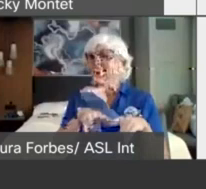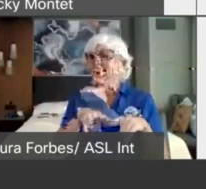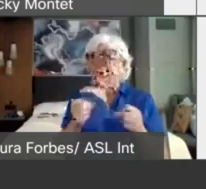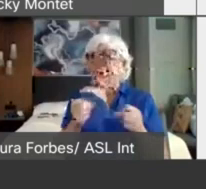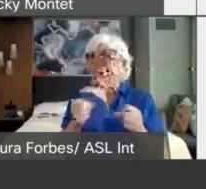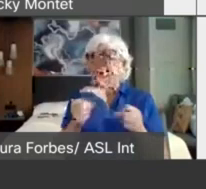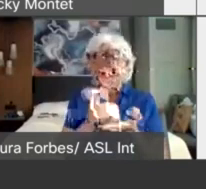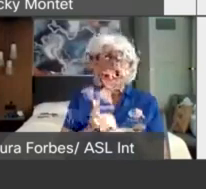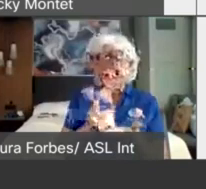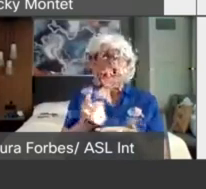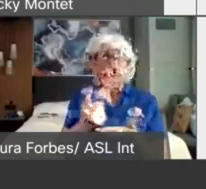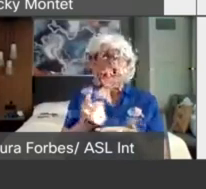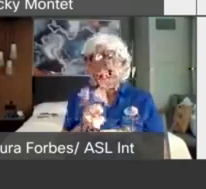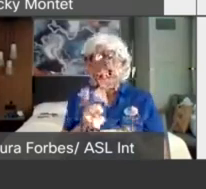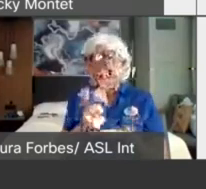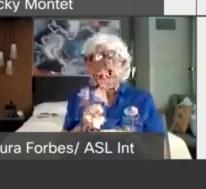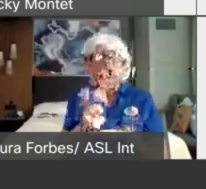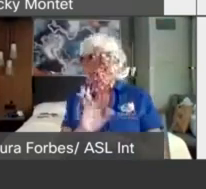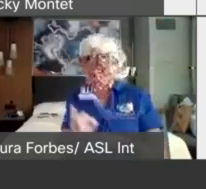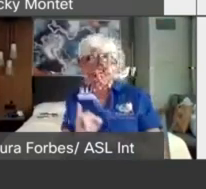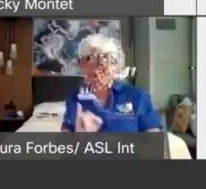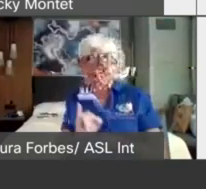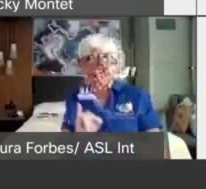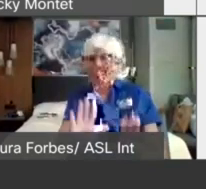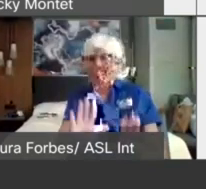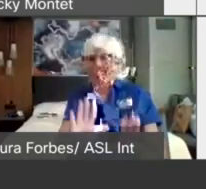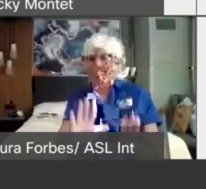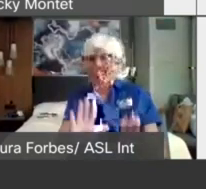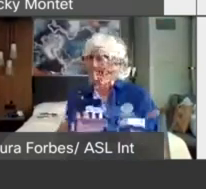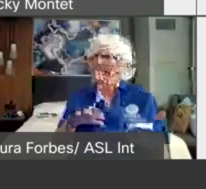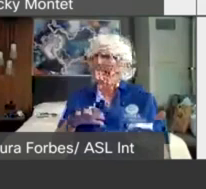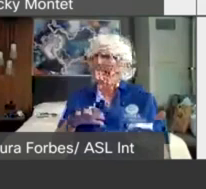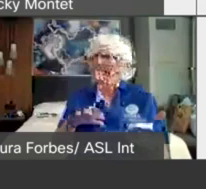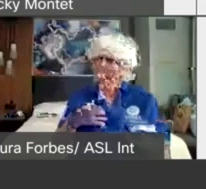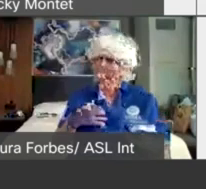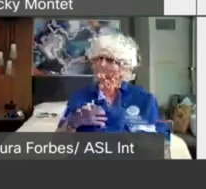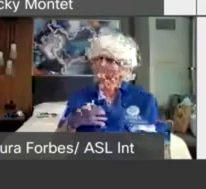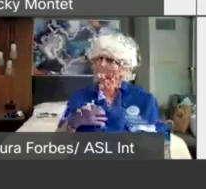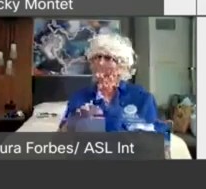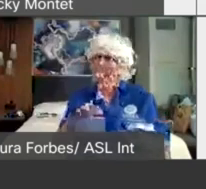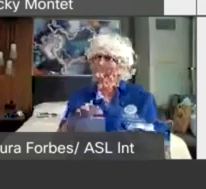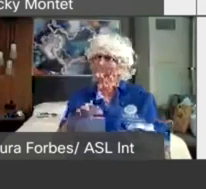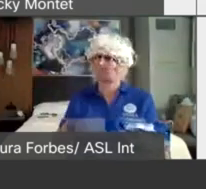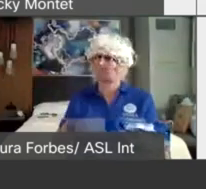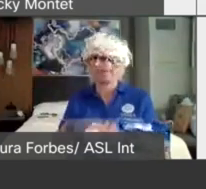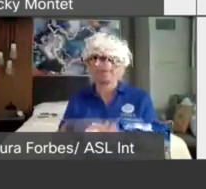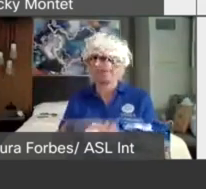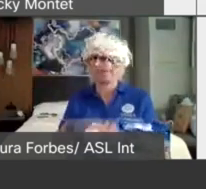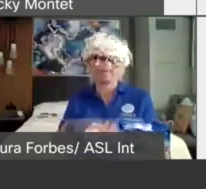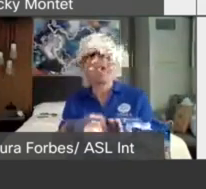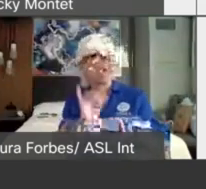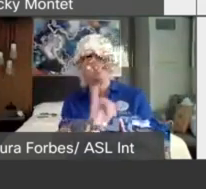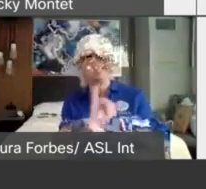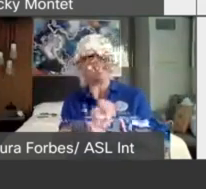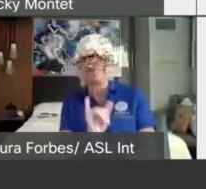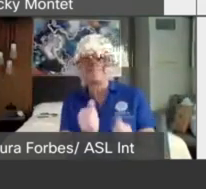So yeah, absolutely not. Go ahead and apply. Thank you. I have the same thing applies for us too.